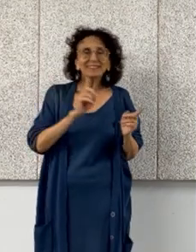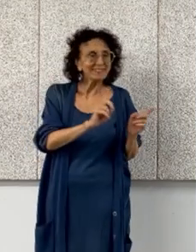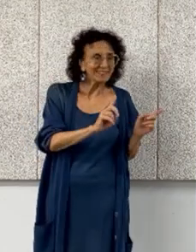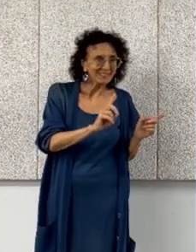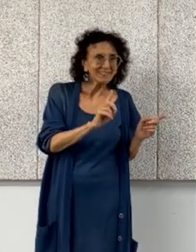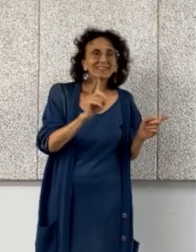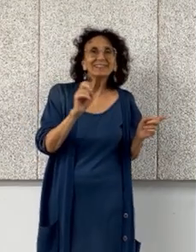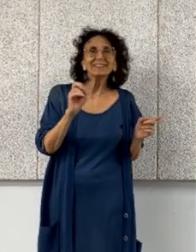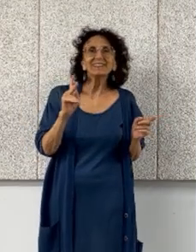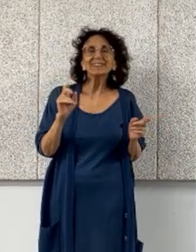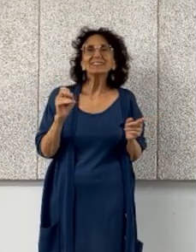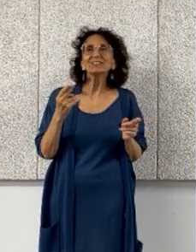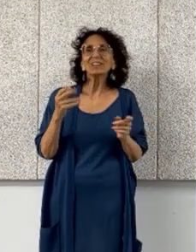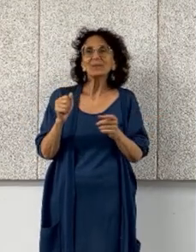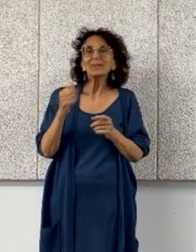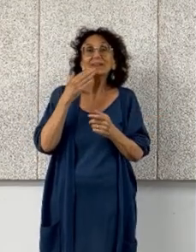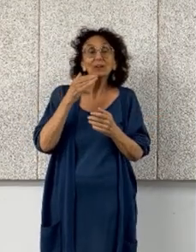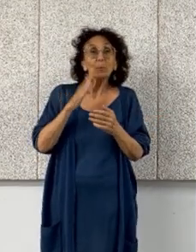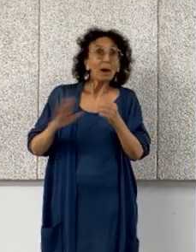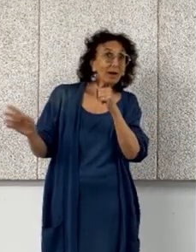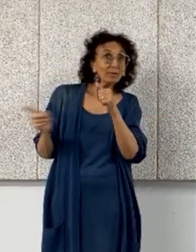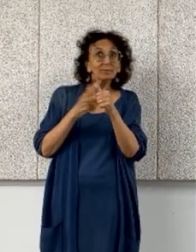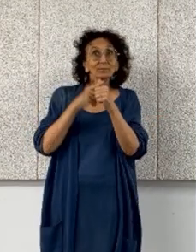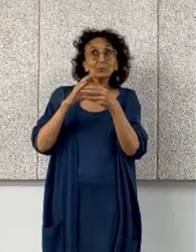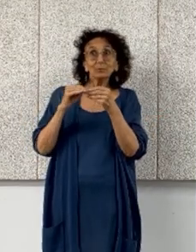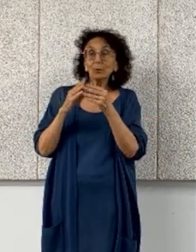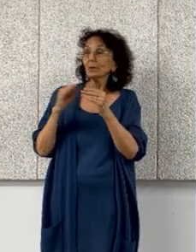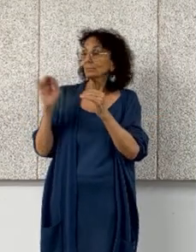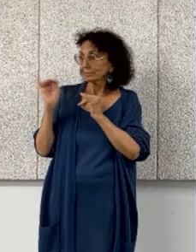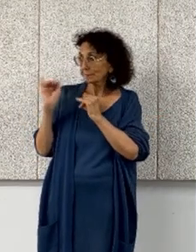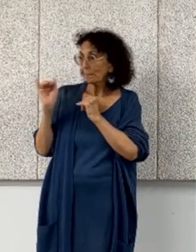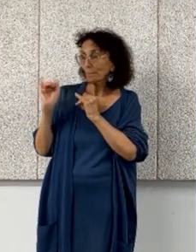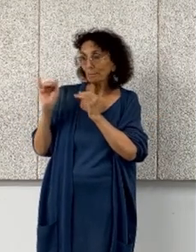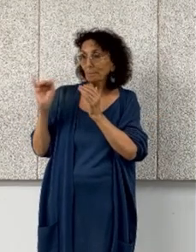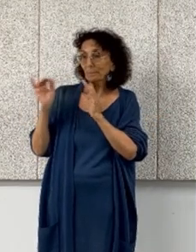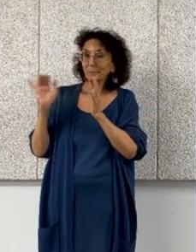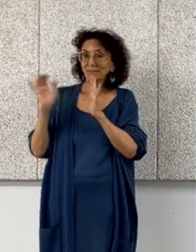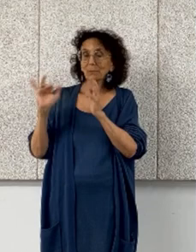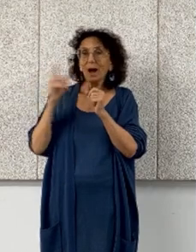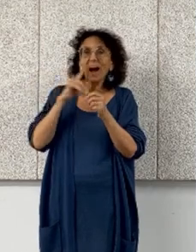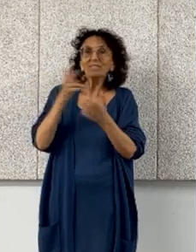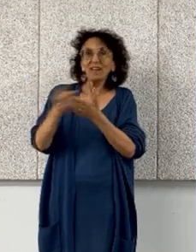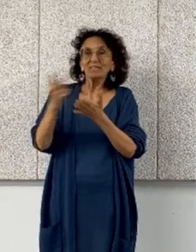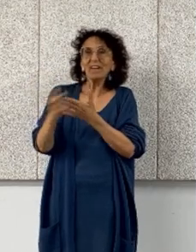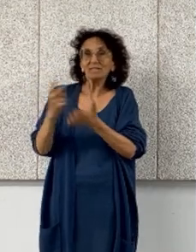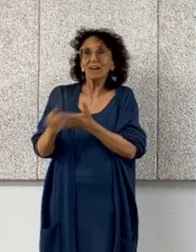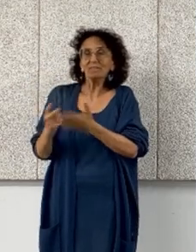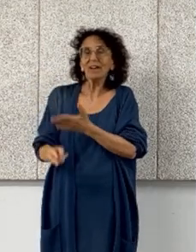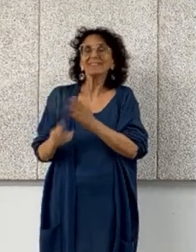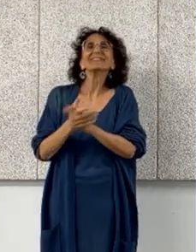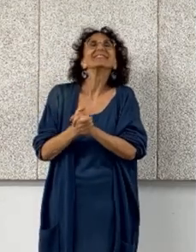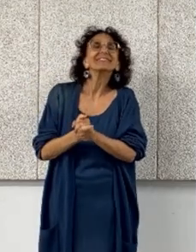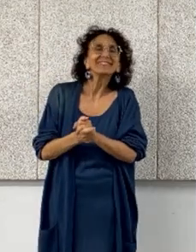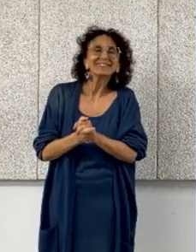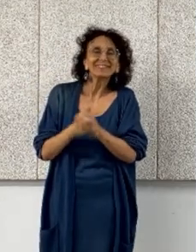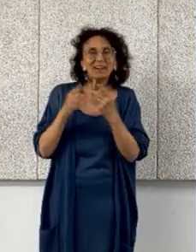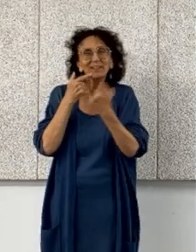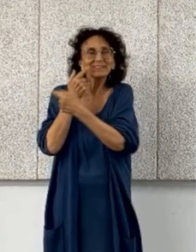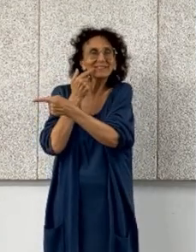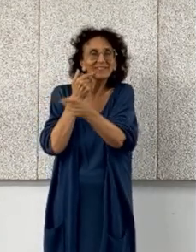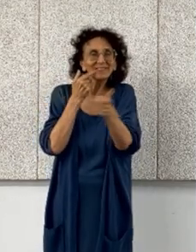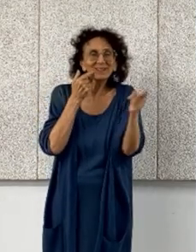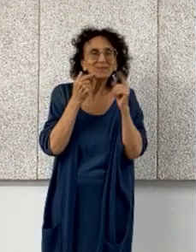My origin story is also rooted in failure, in that